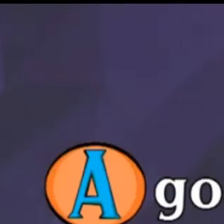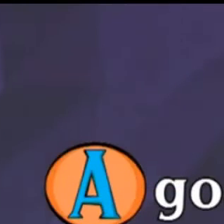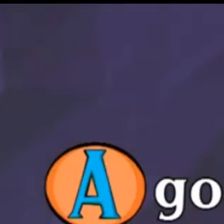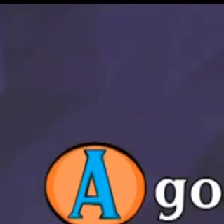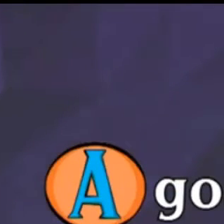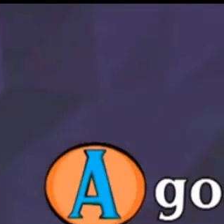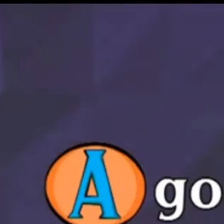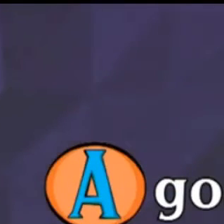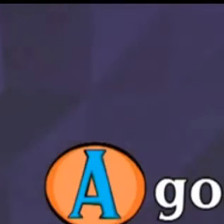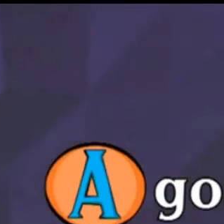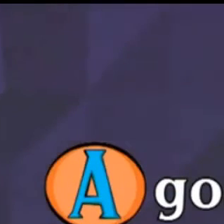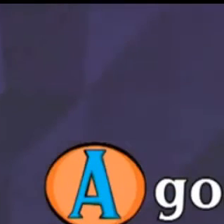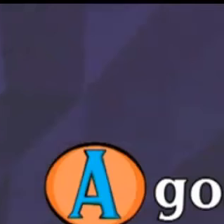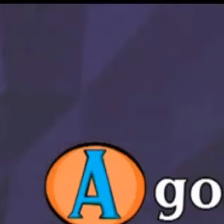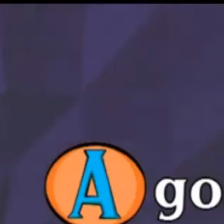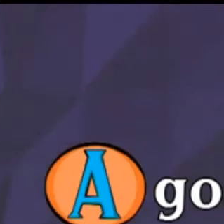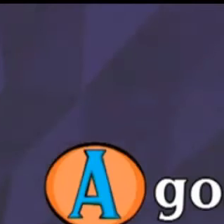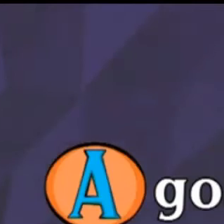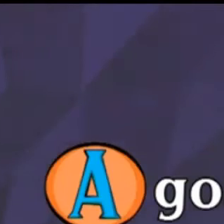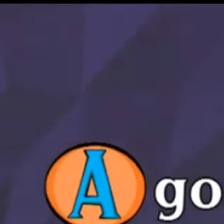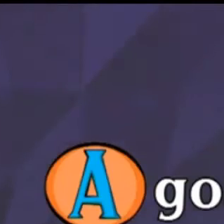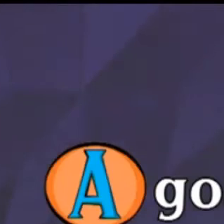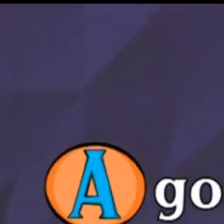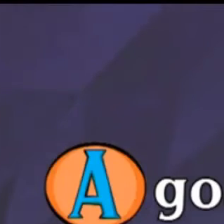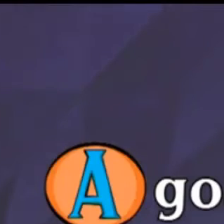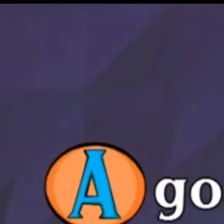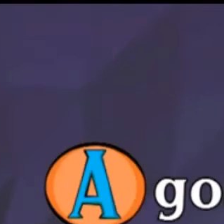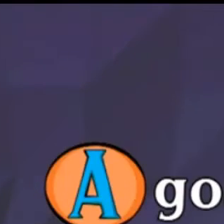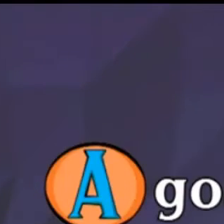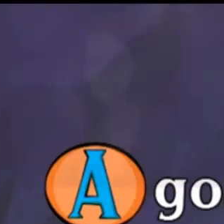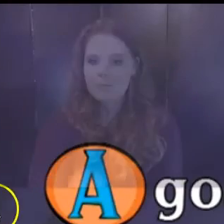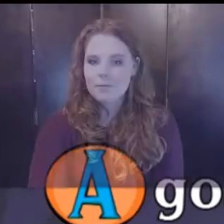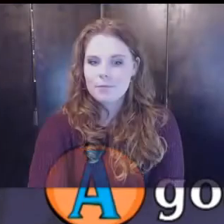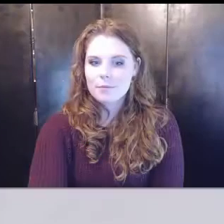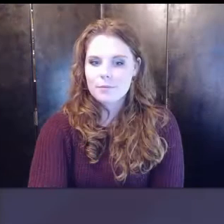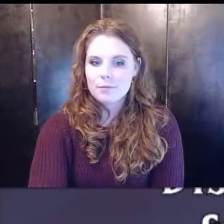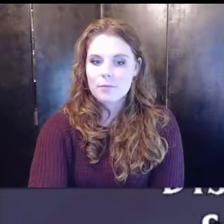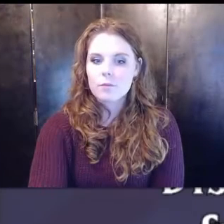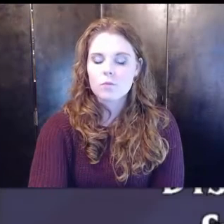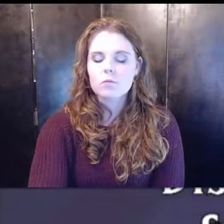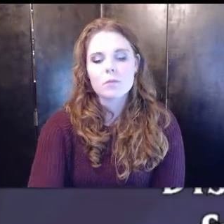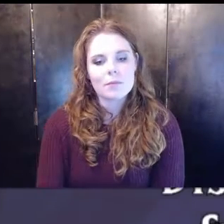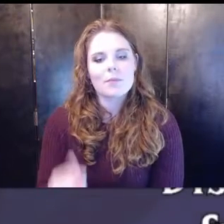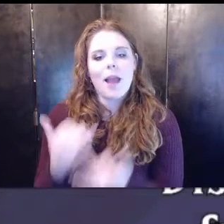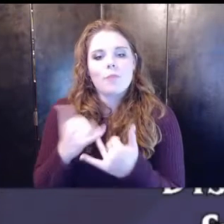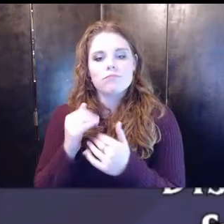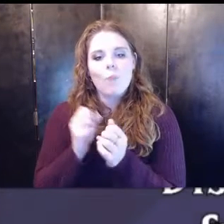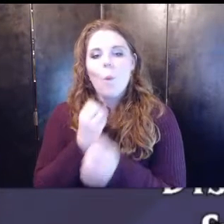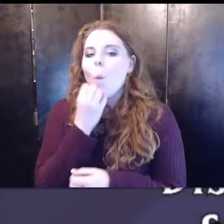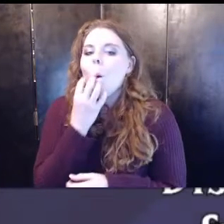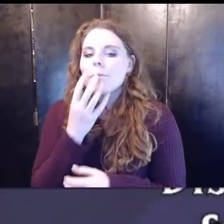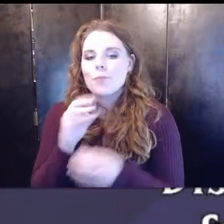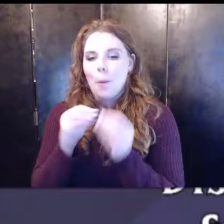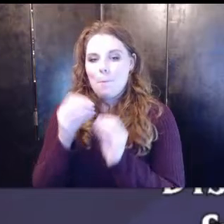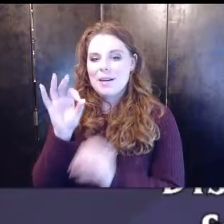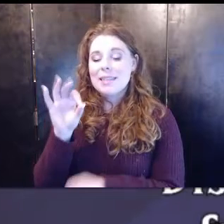B. Sheep milk, or C. Cow milk. Warm up with question 9.